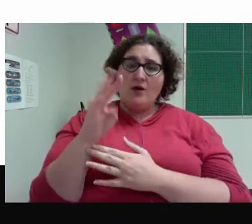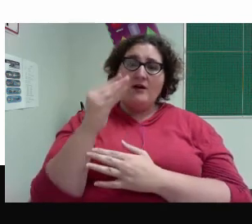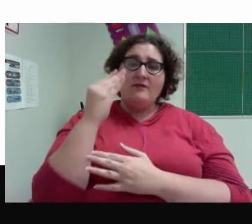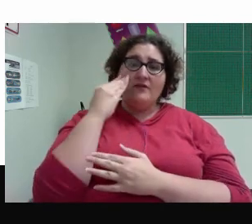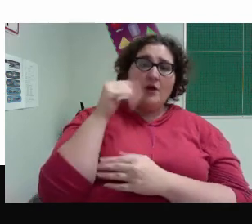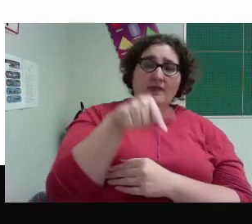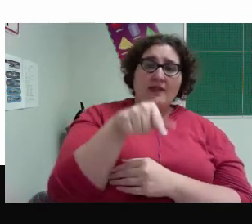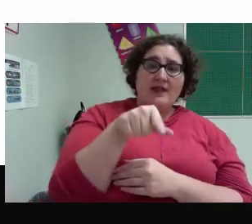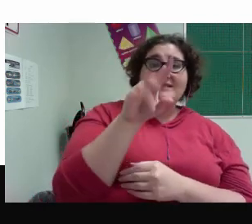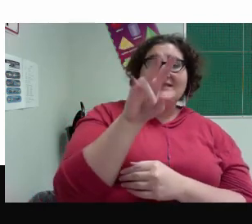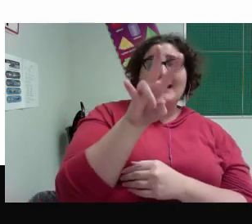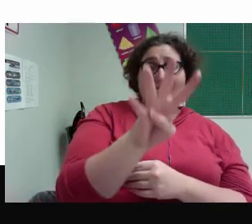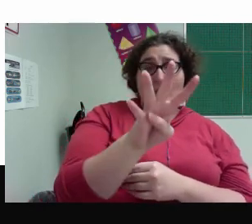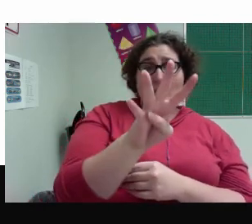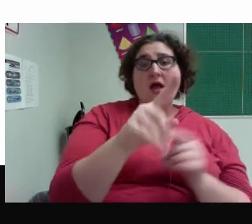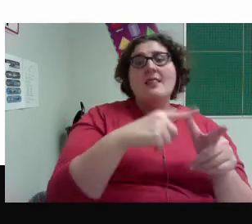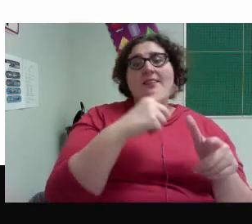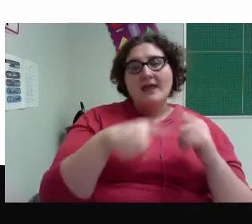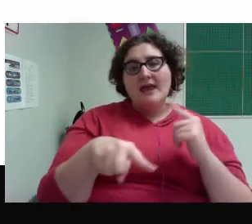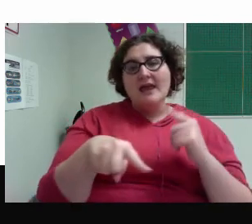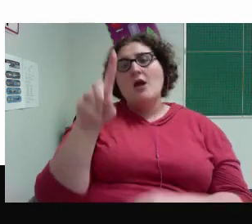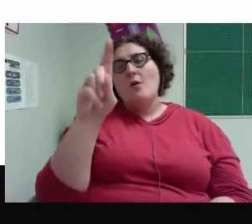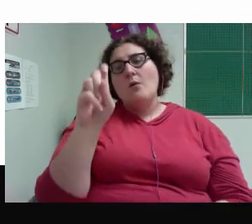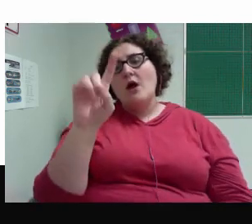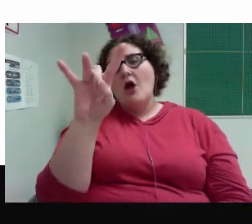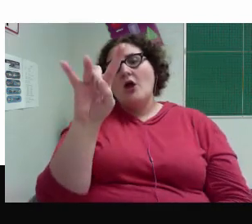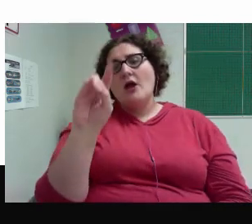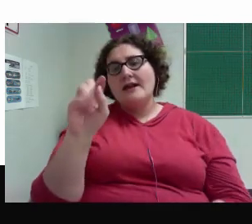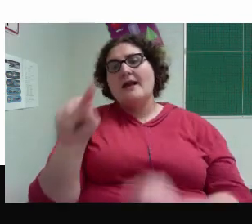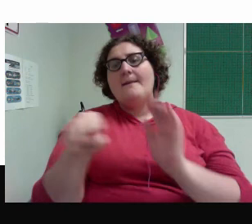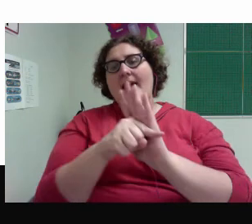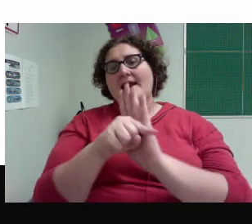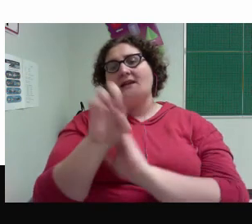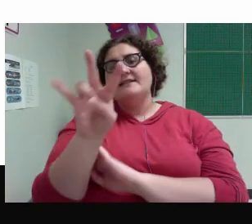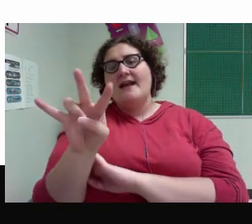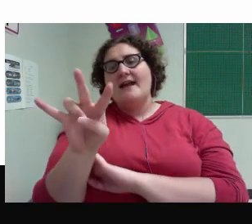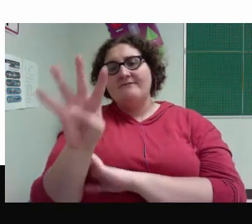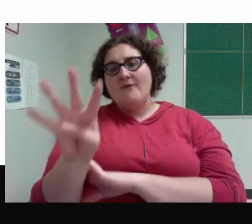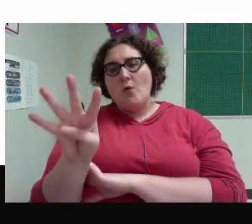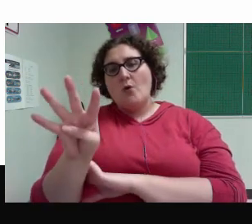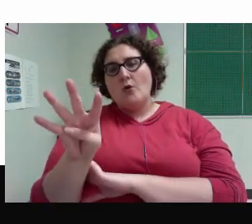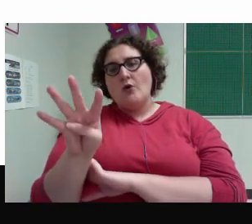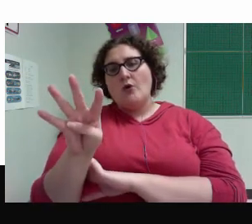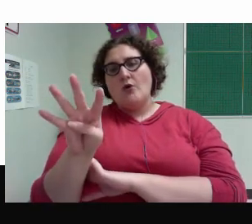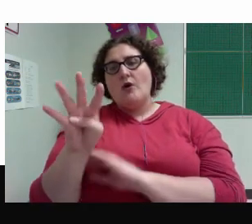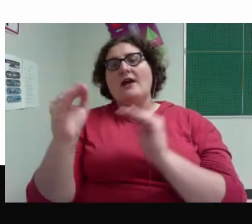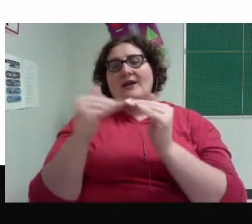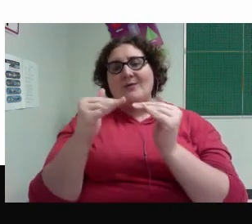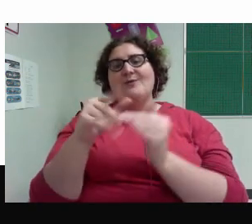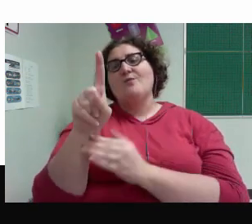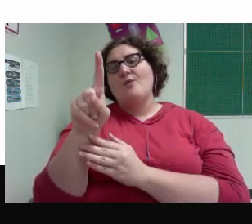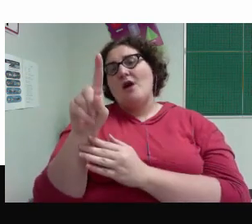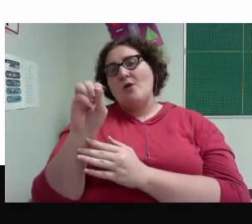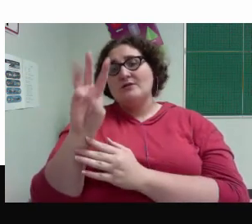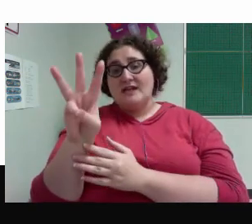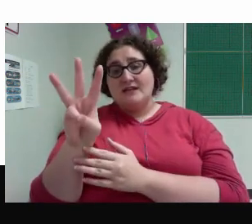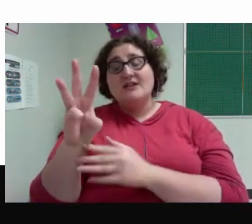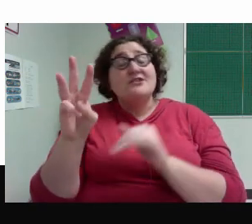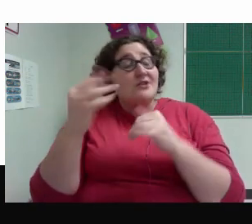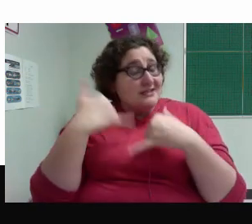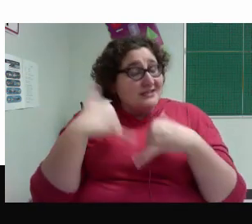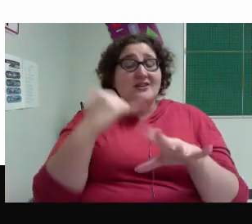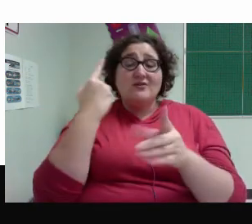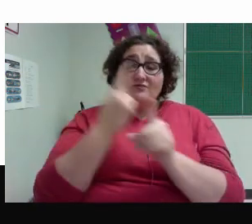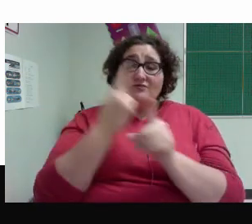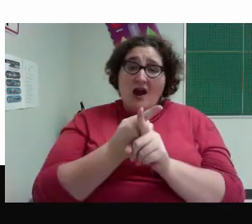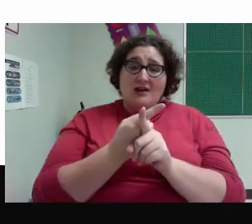this angle is 74, then you're going to take, okay, 180 minus 74, and you get 106. You'll